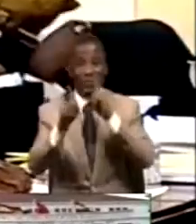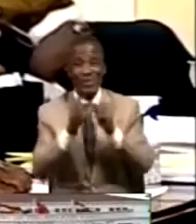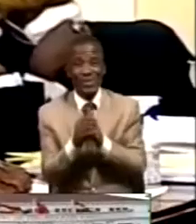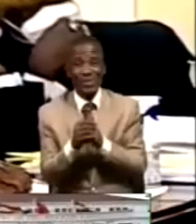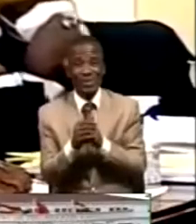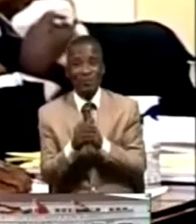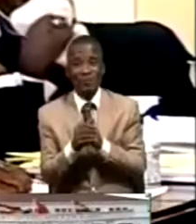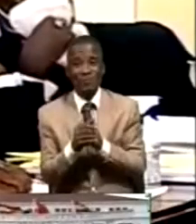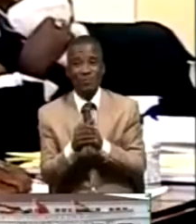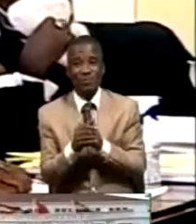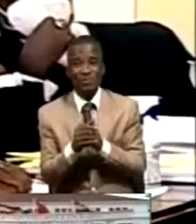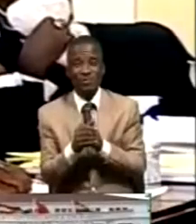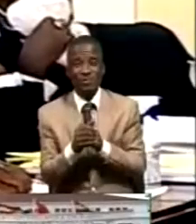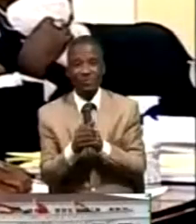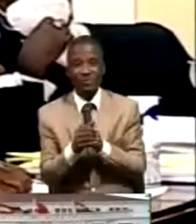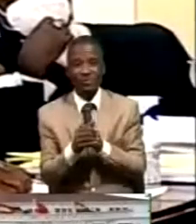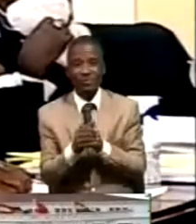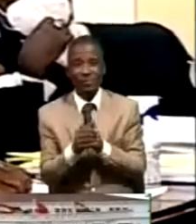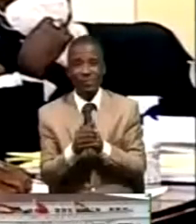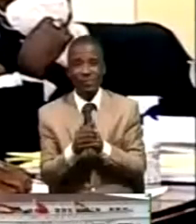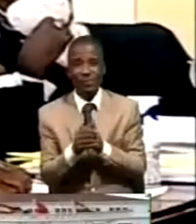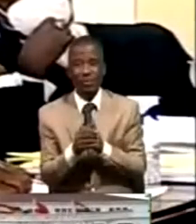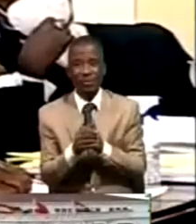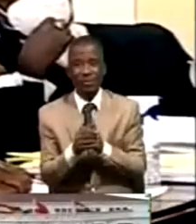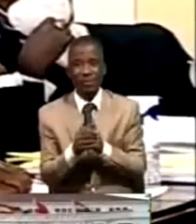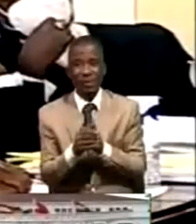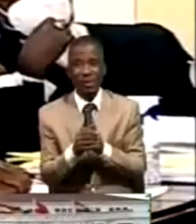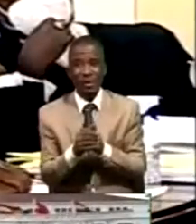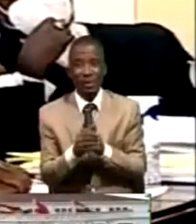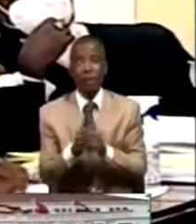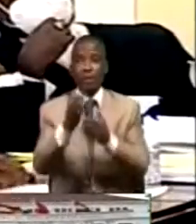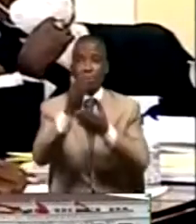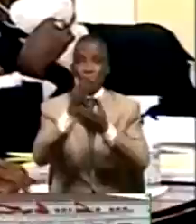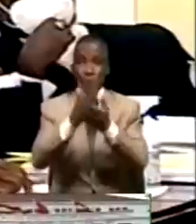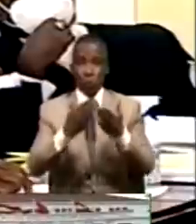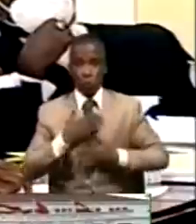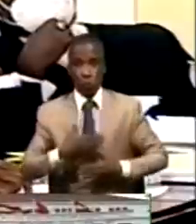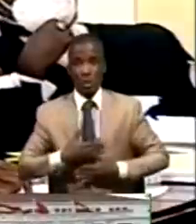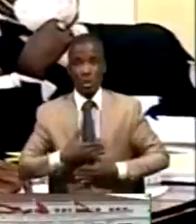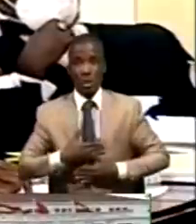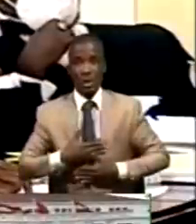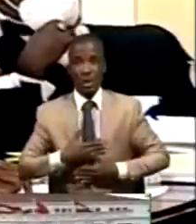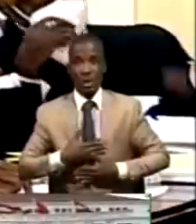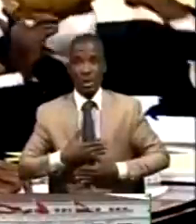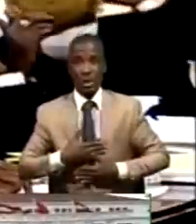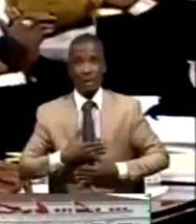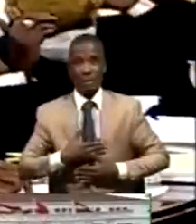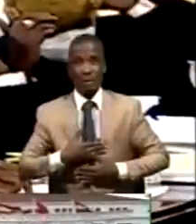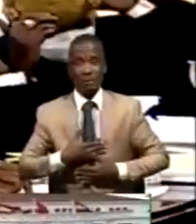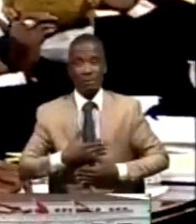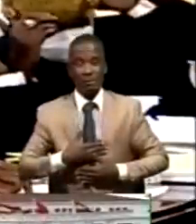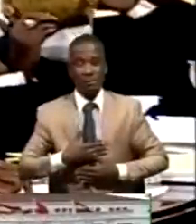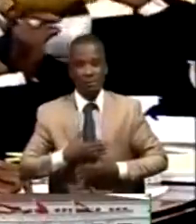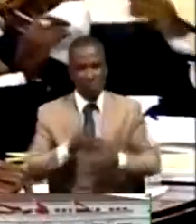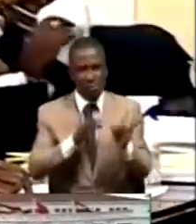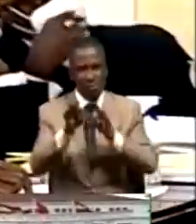at the EC headquarters for 3 days and somebody brought you change of clothing, not so,